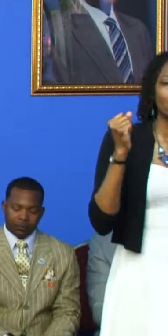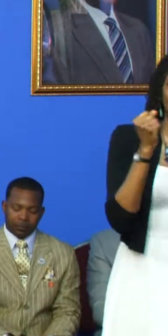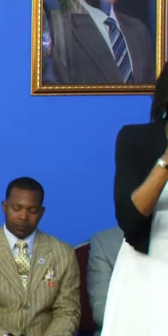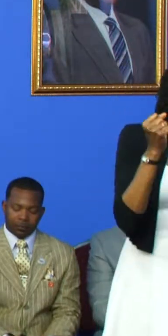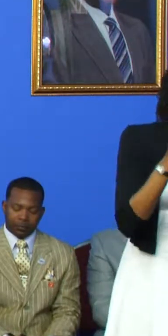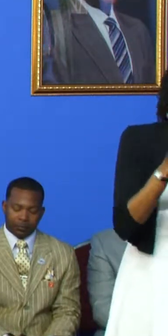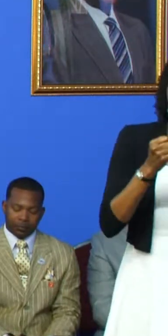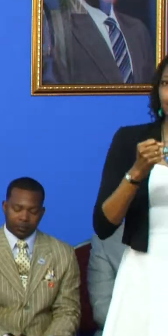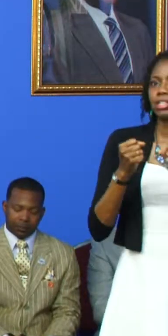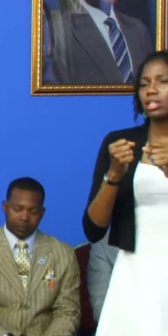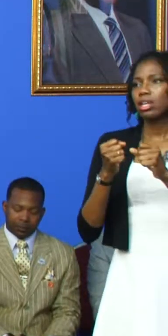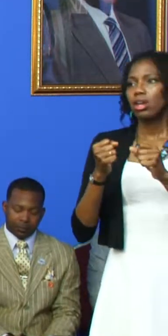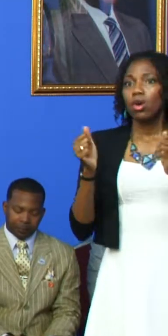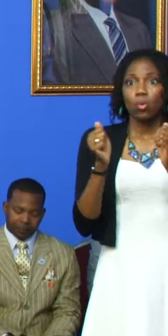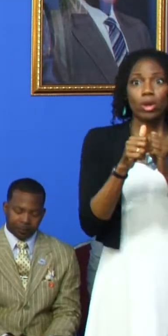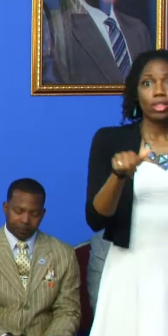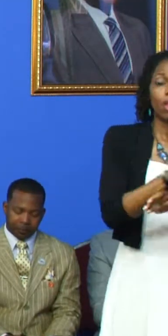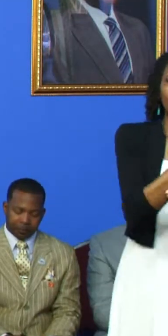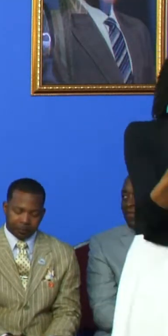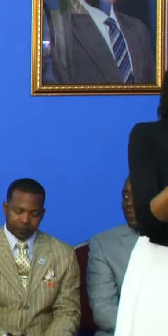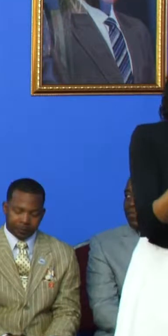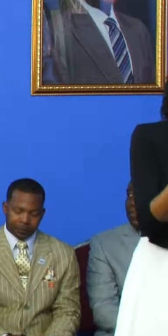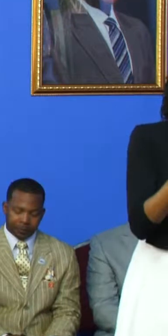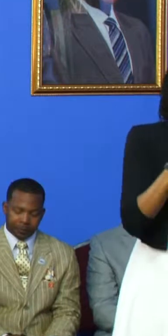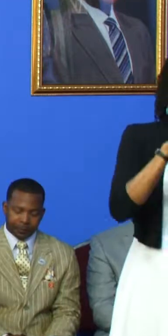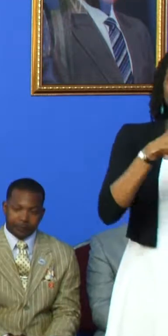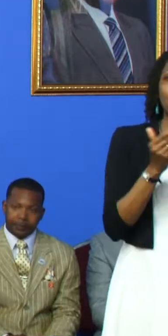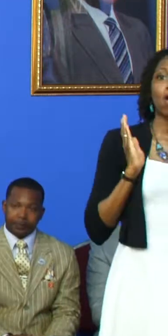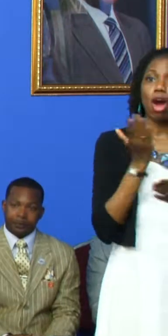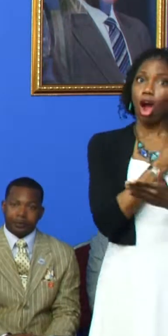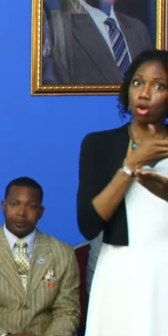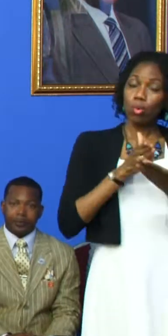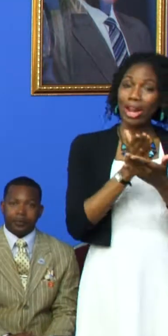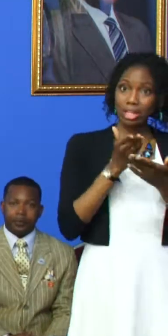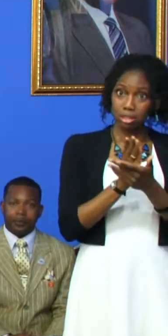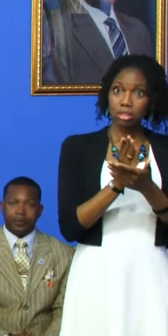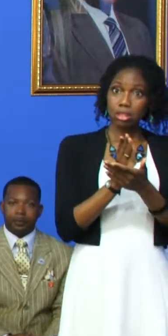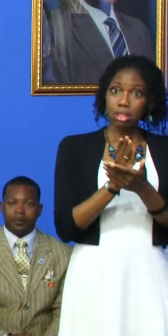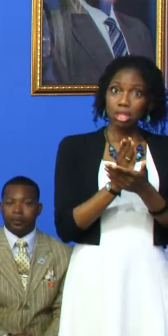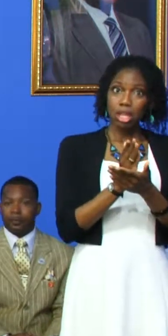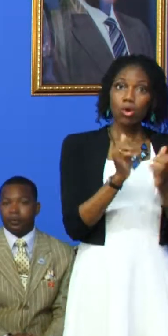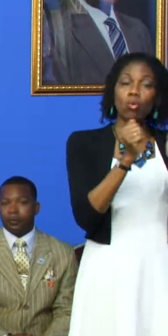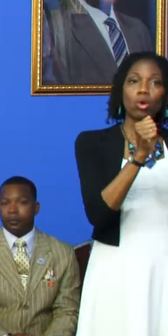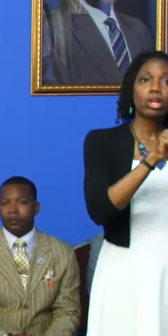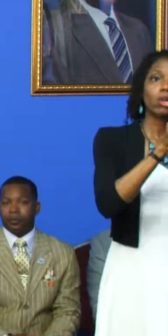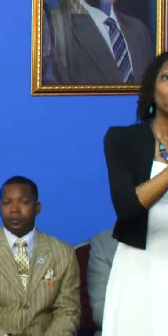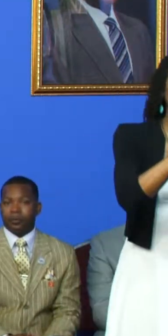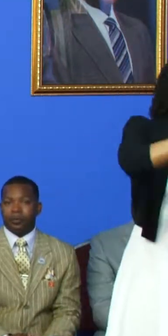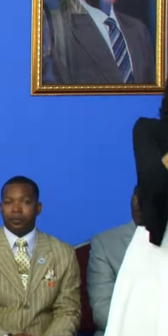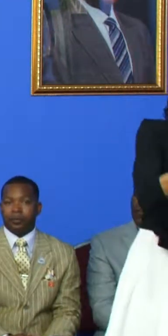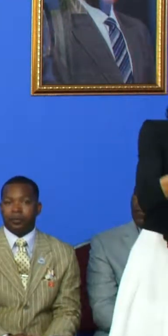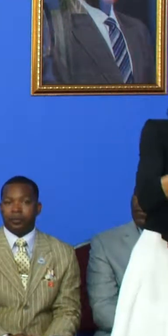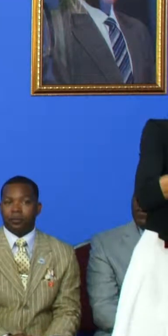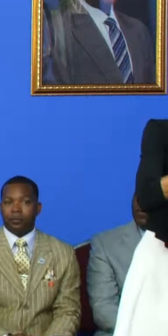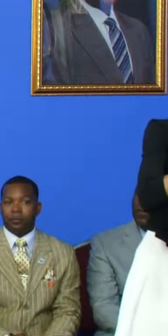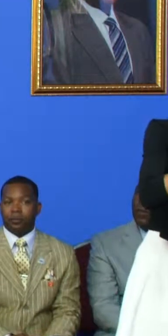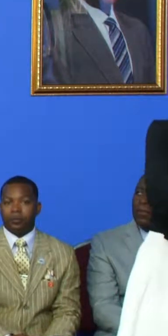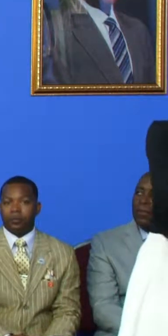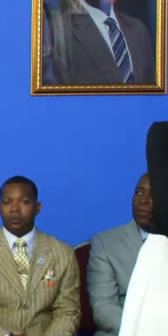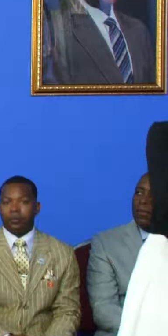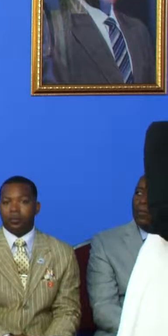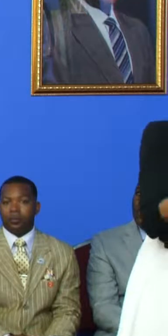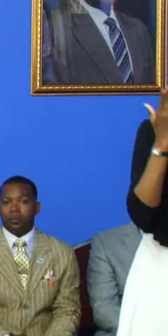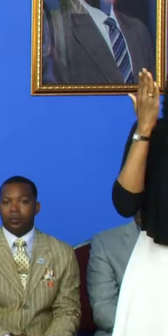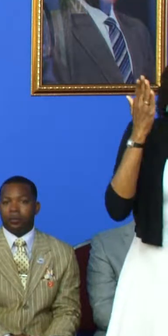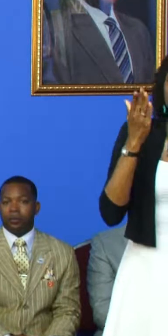and other groups, constitutional rights groups, to bring down stop and frisk. And one of the